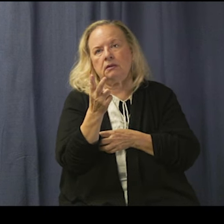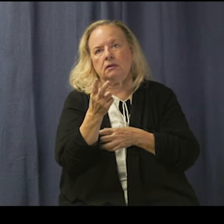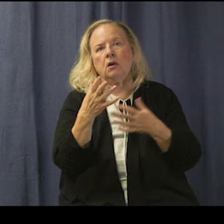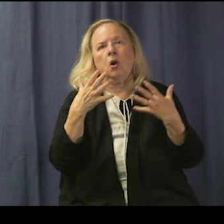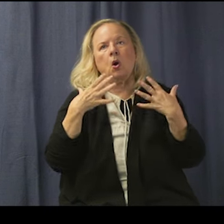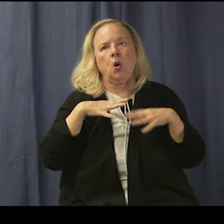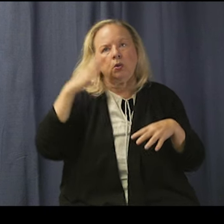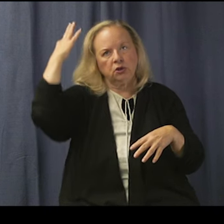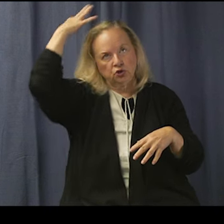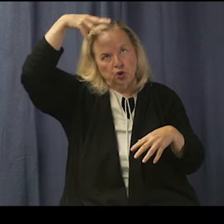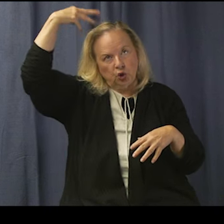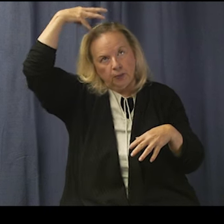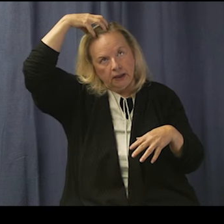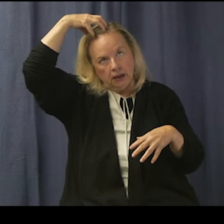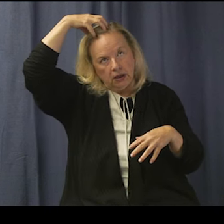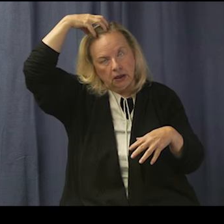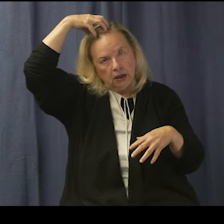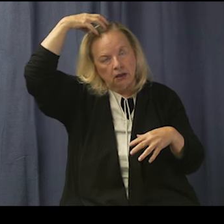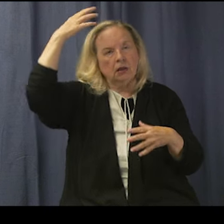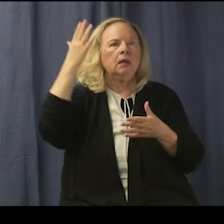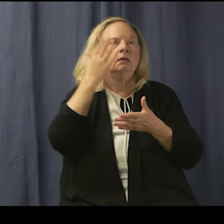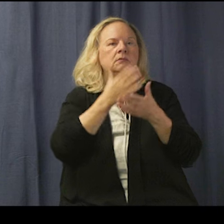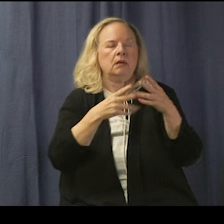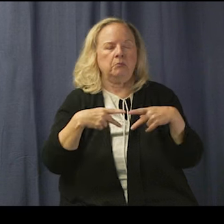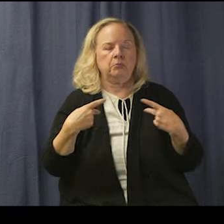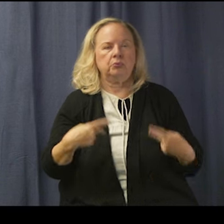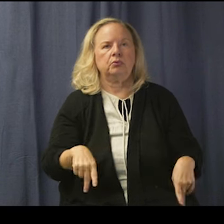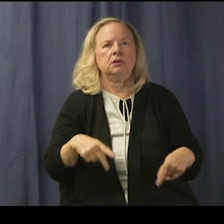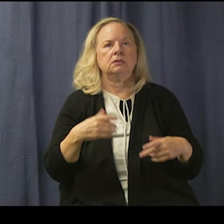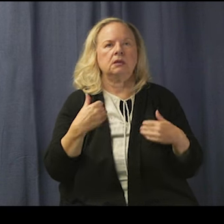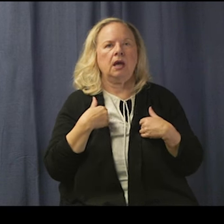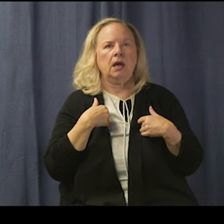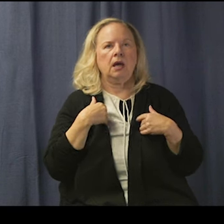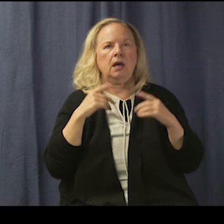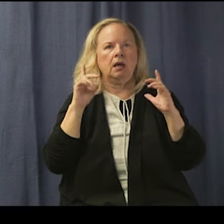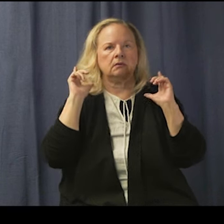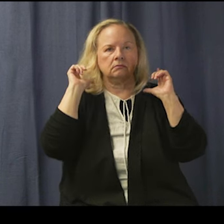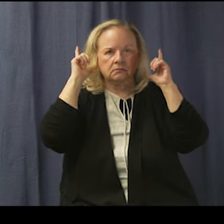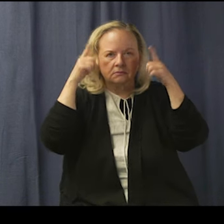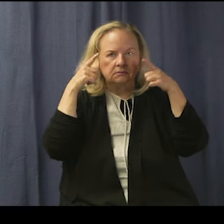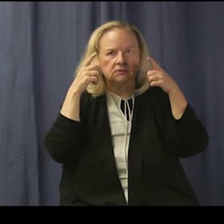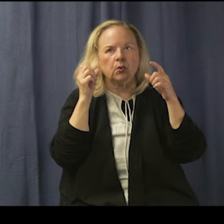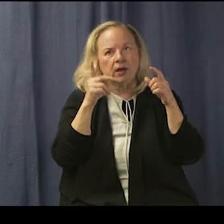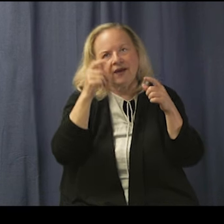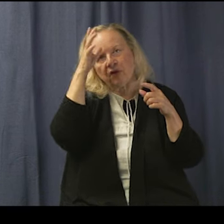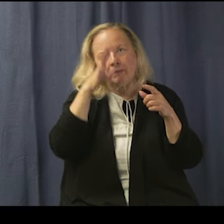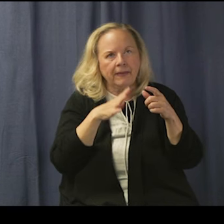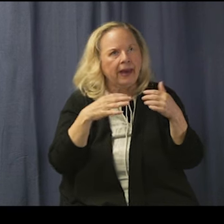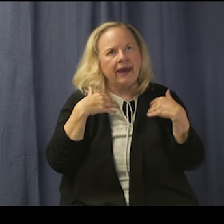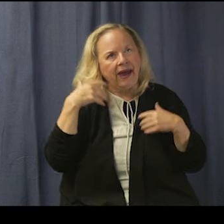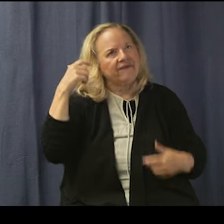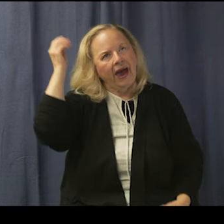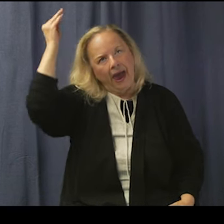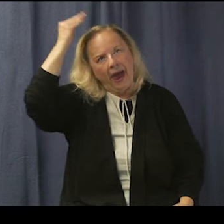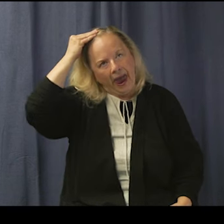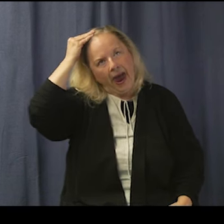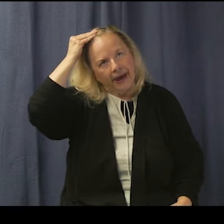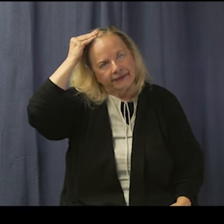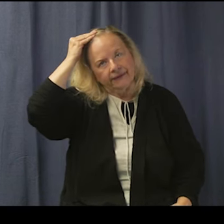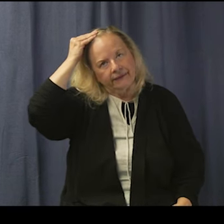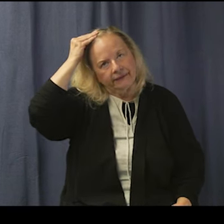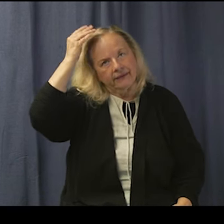holy turban. A lot of the priests had hats. It's okay for men to wear hats.